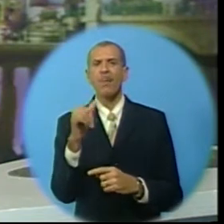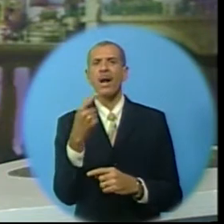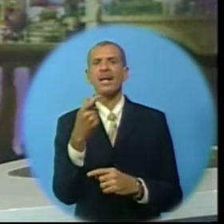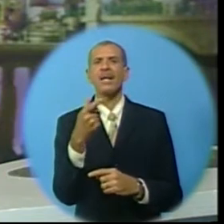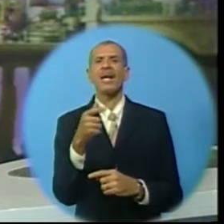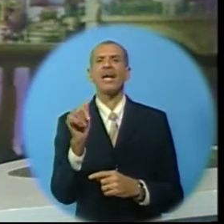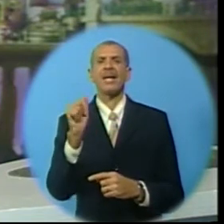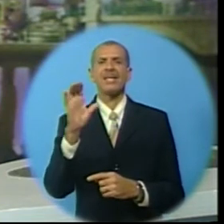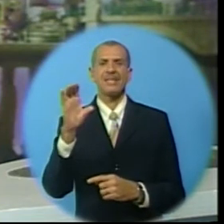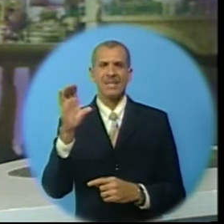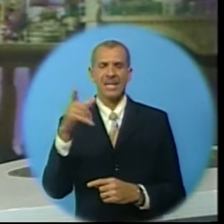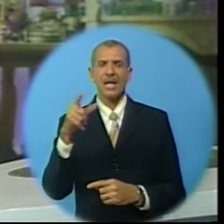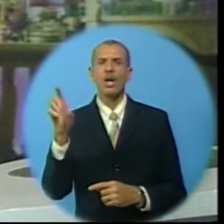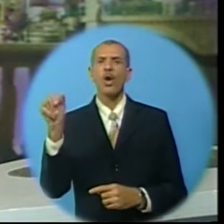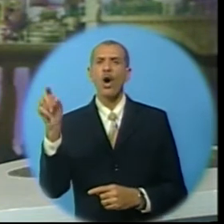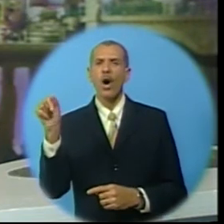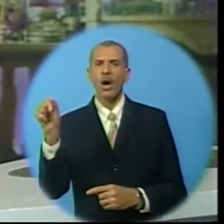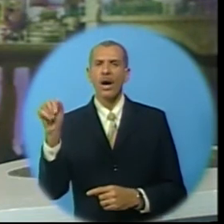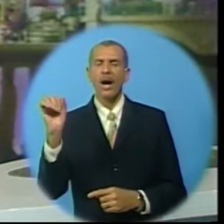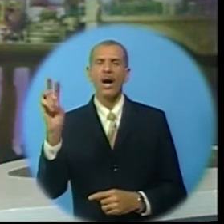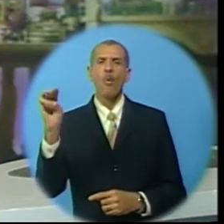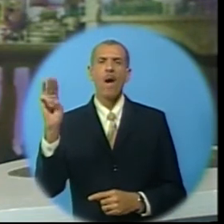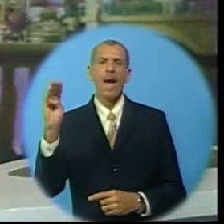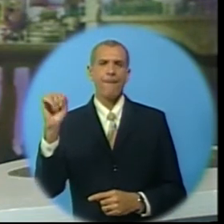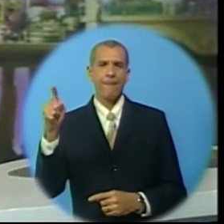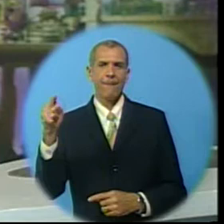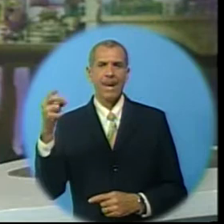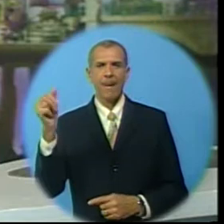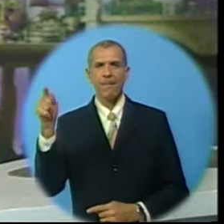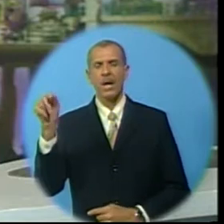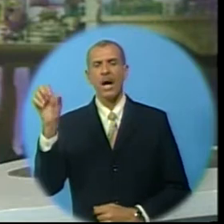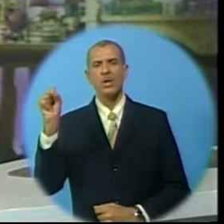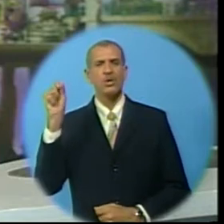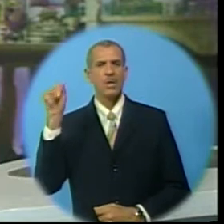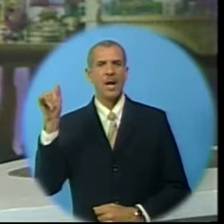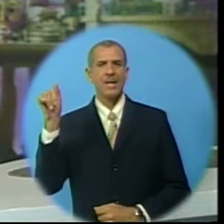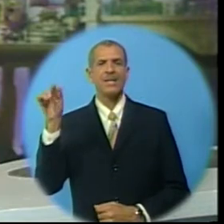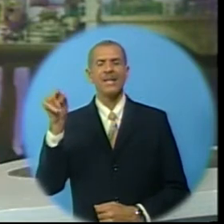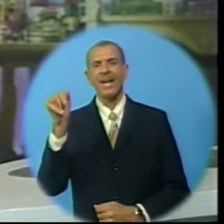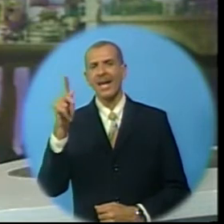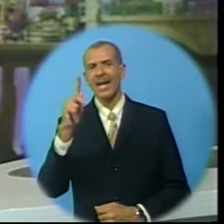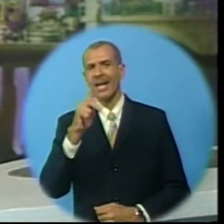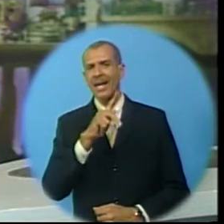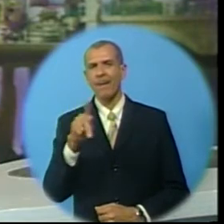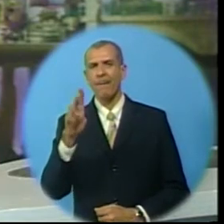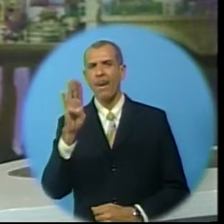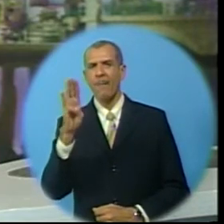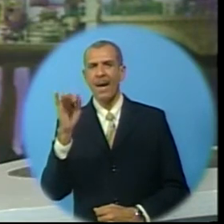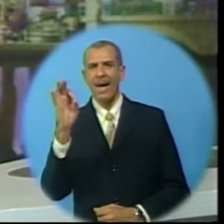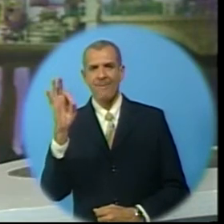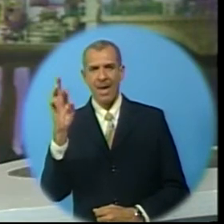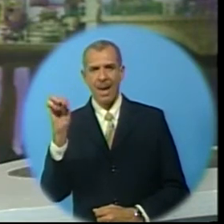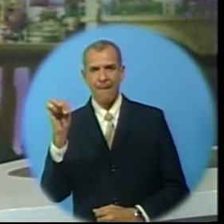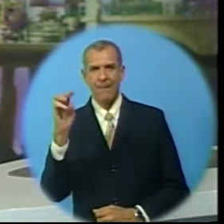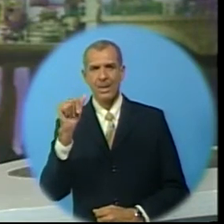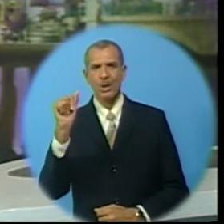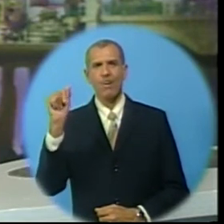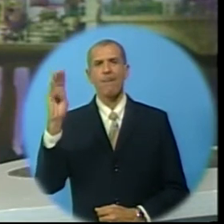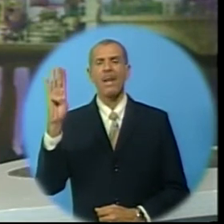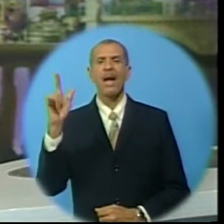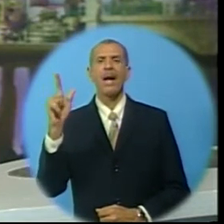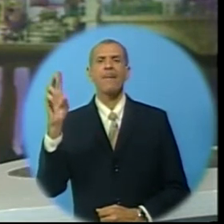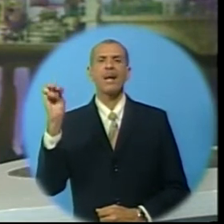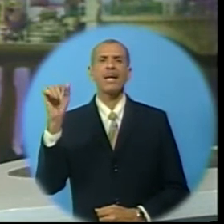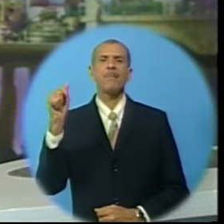is AC, Gorg, iWeb, Hyper Sounds, King Bubba FM, Mr. Blood,